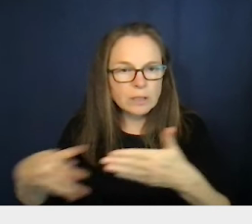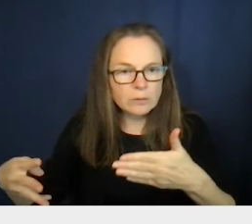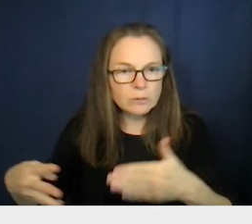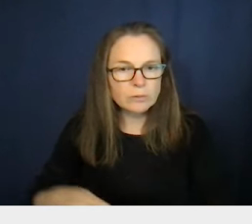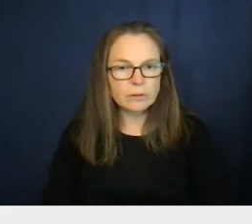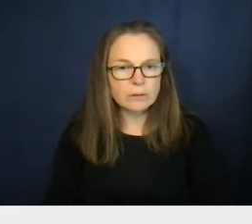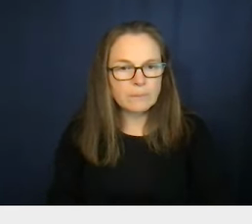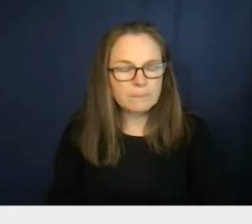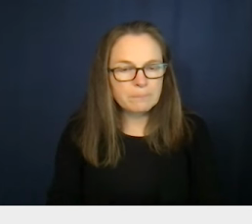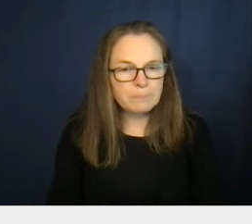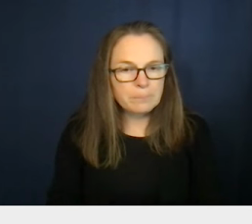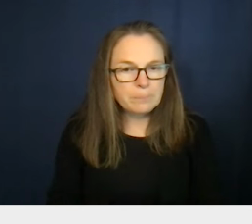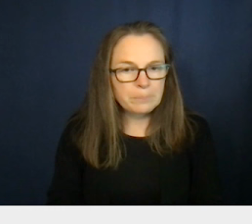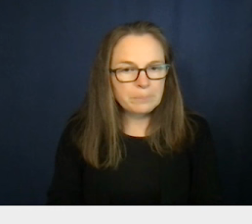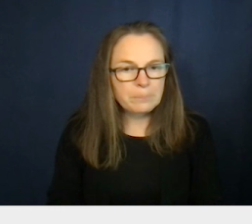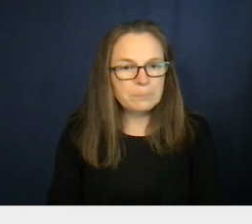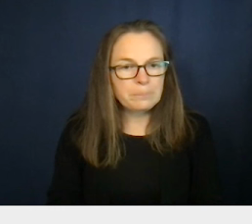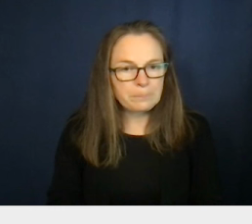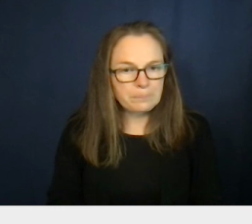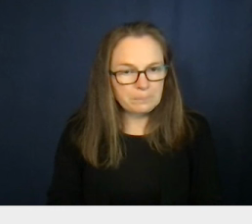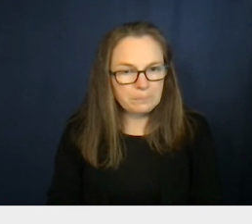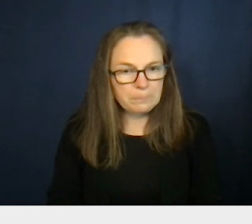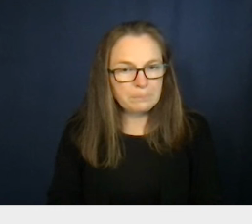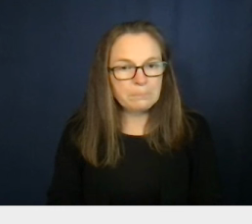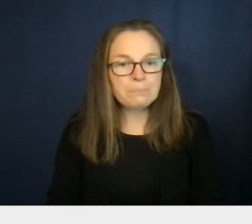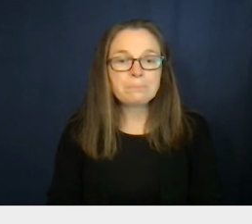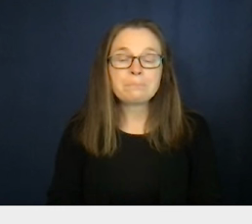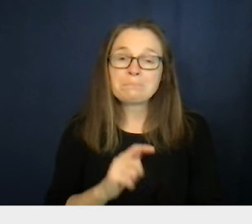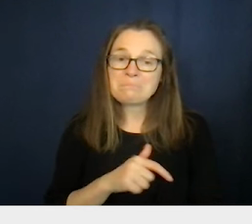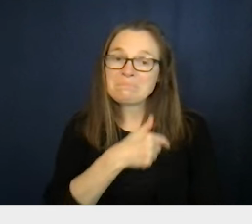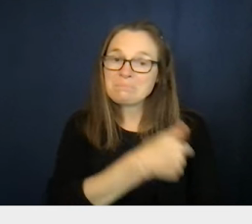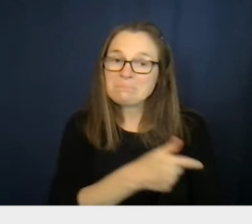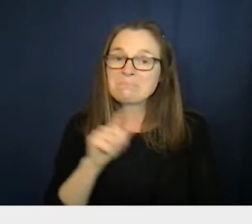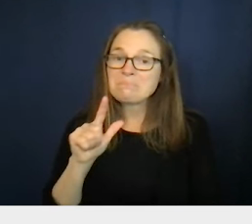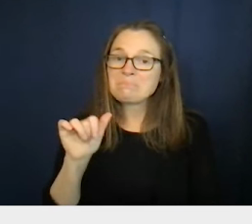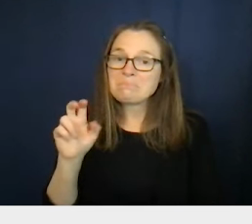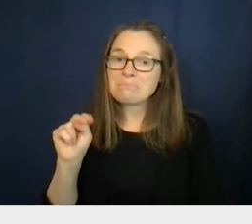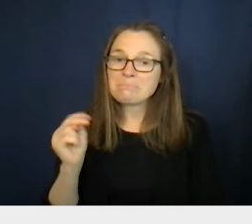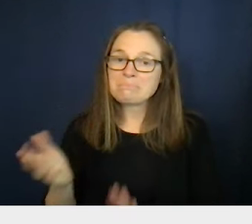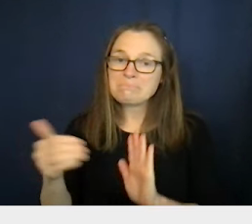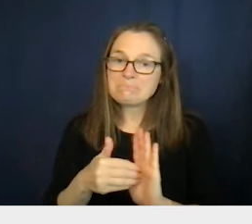coordination. And I will pass it back to Lynn.